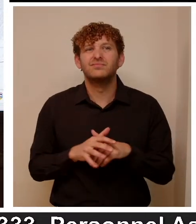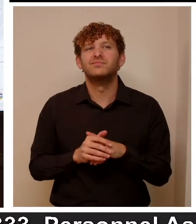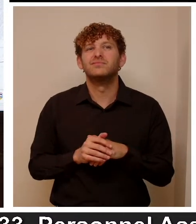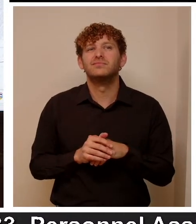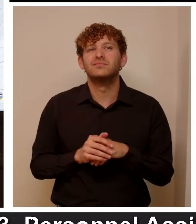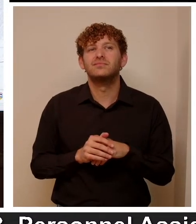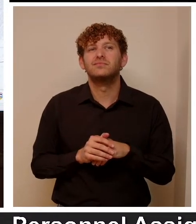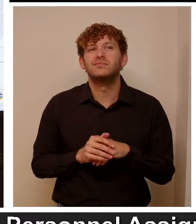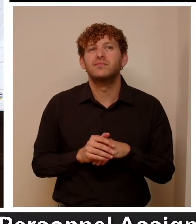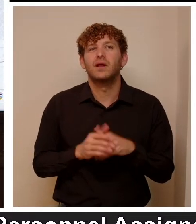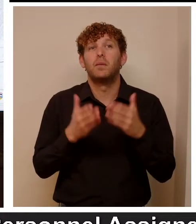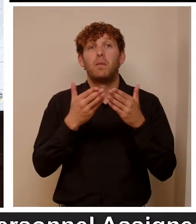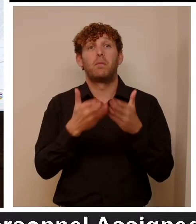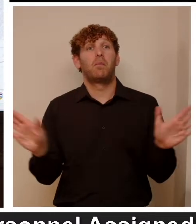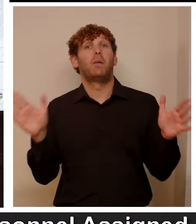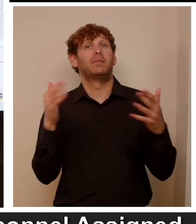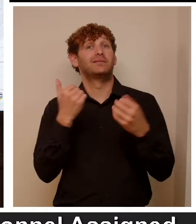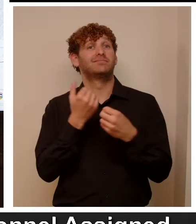the cleanup process for fire debris.